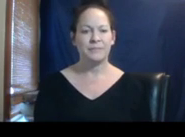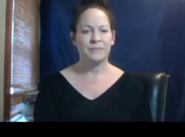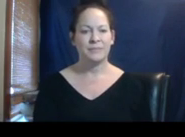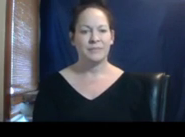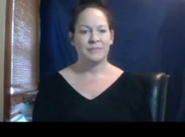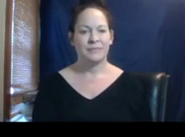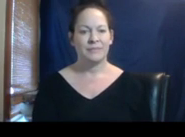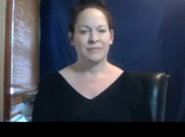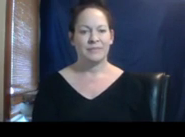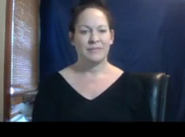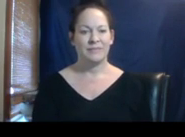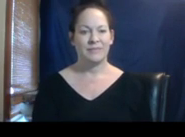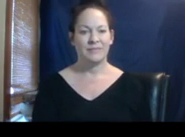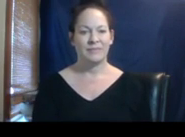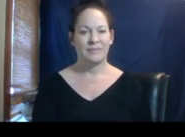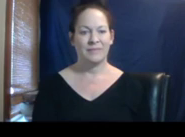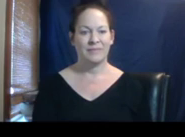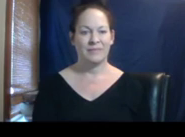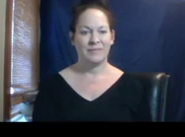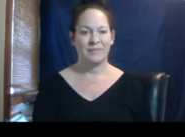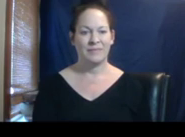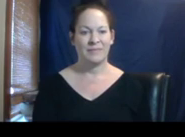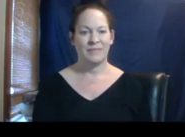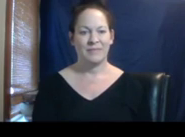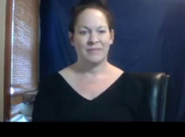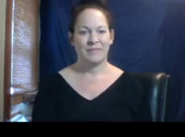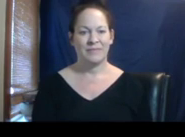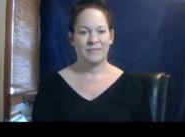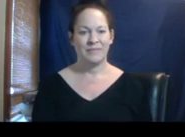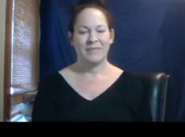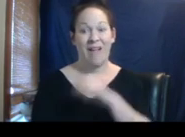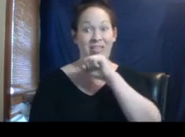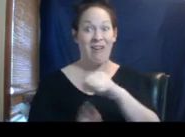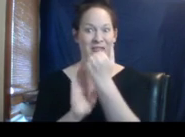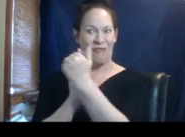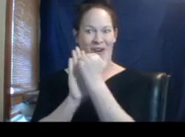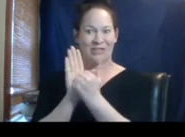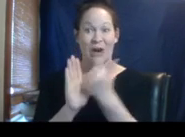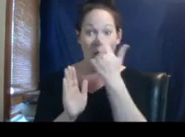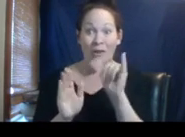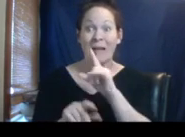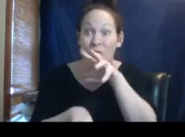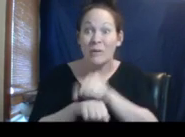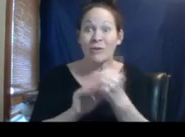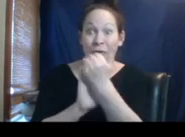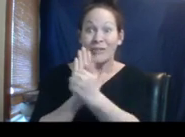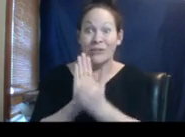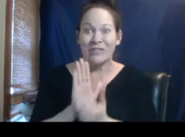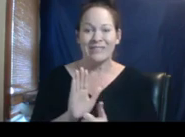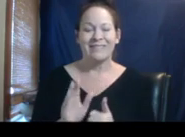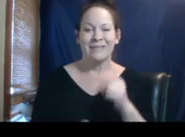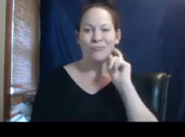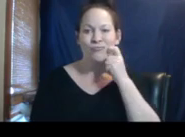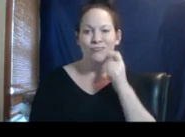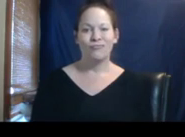I like this program for this alone. The erasers actually look like erasers.